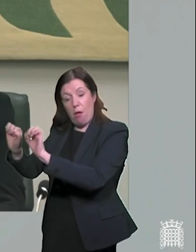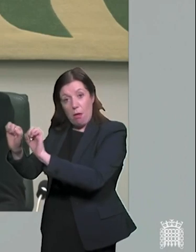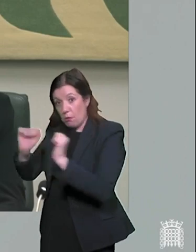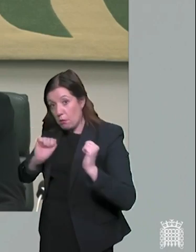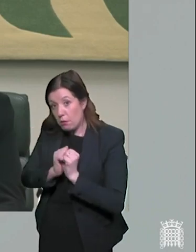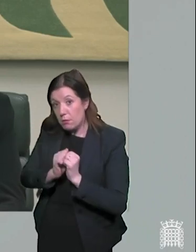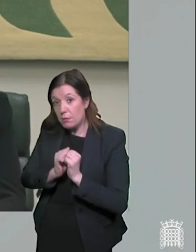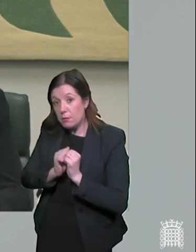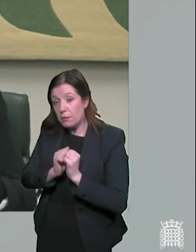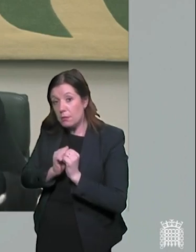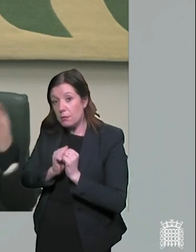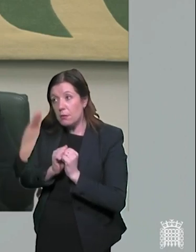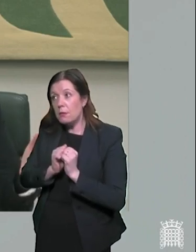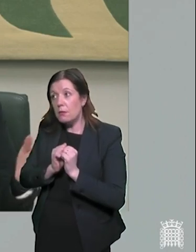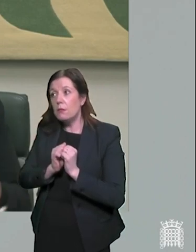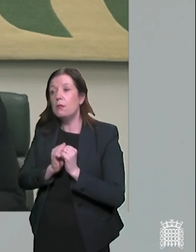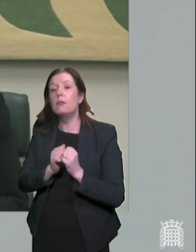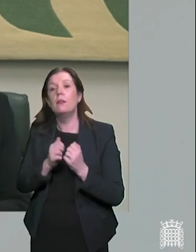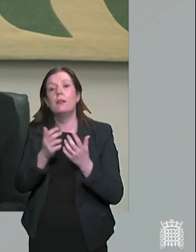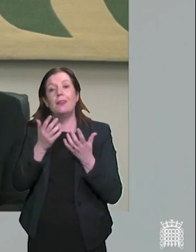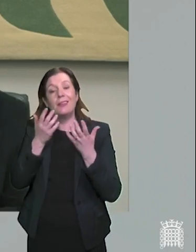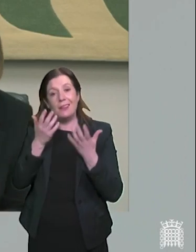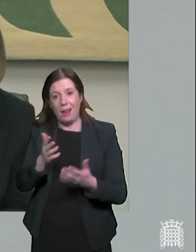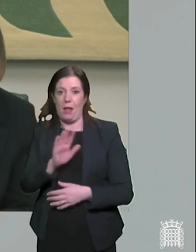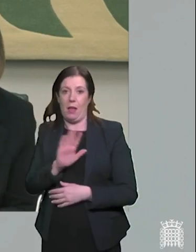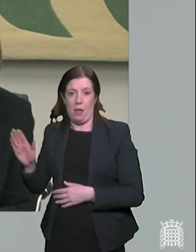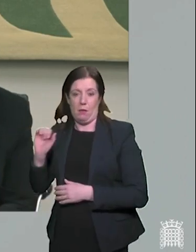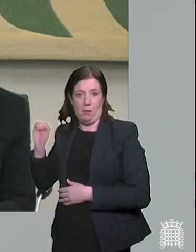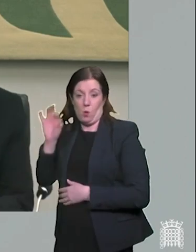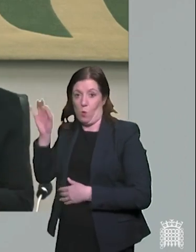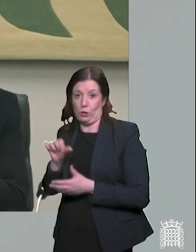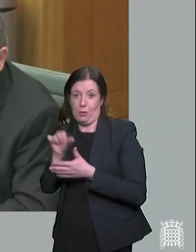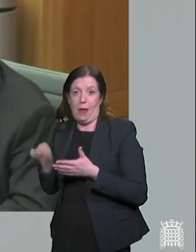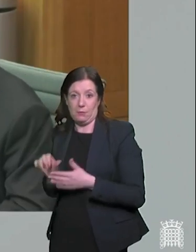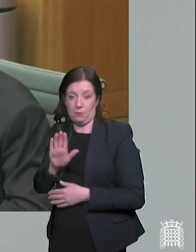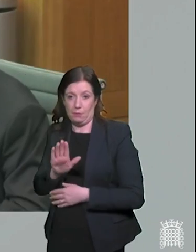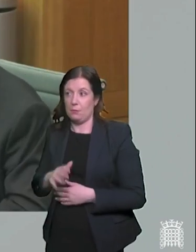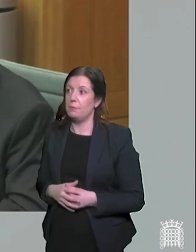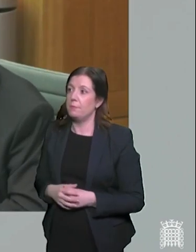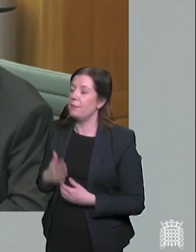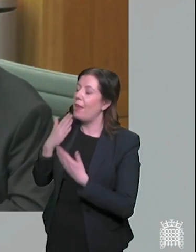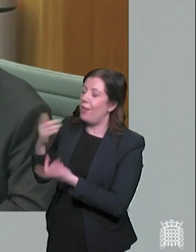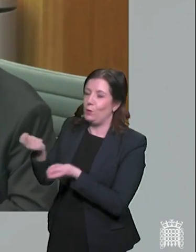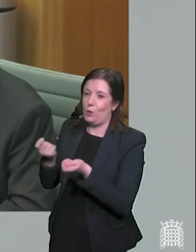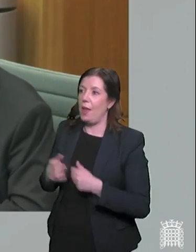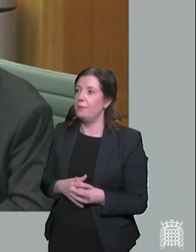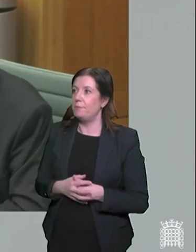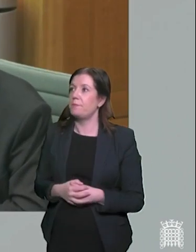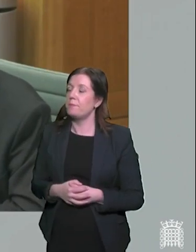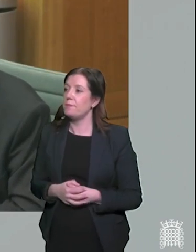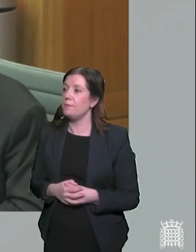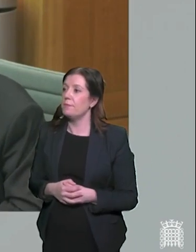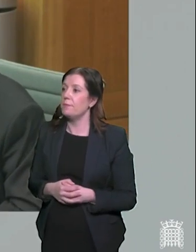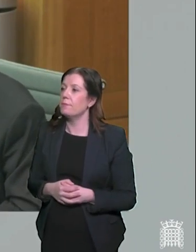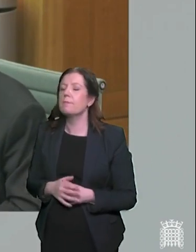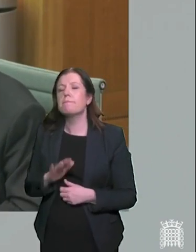at bay the press inquiries. So I think we need to hear from Mr. Costa his next question. Thank you, Chair. It is the